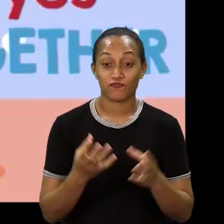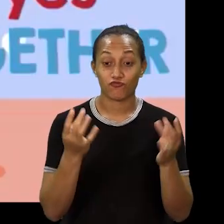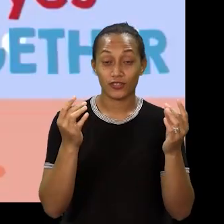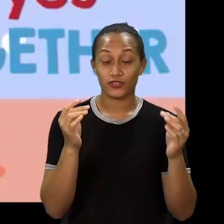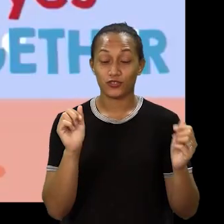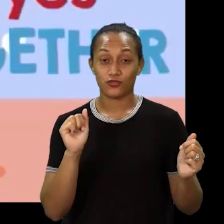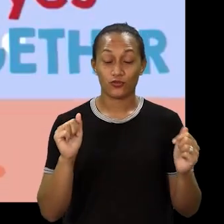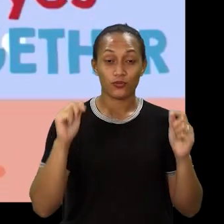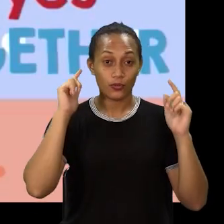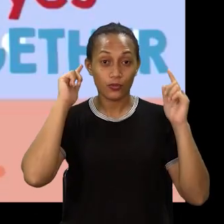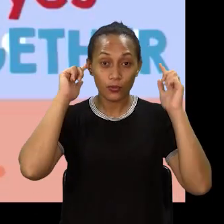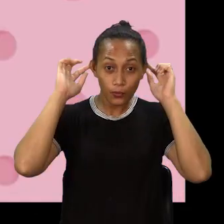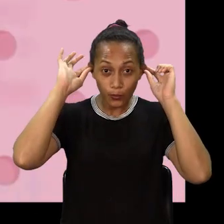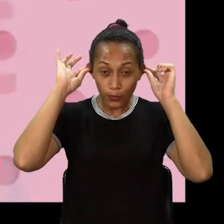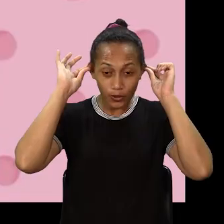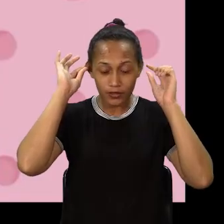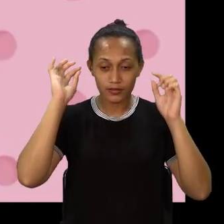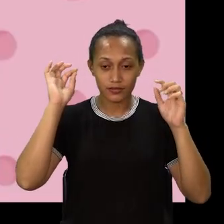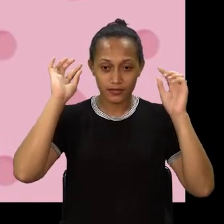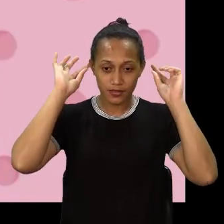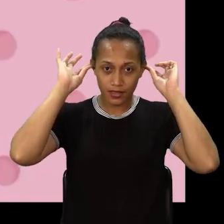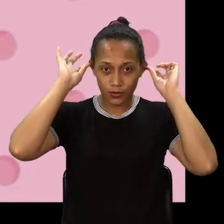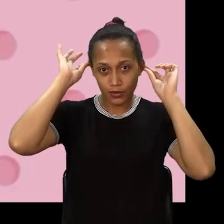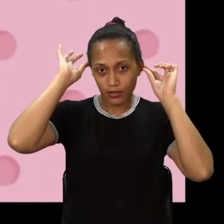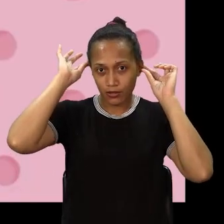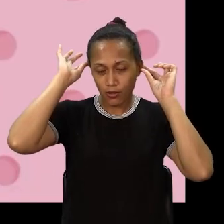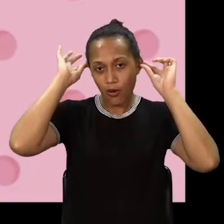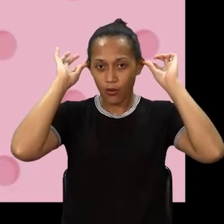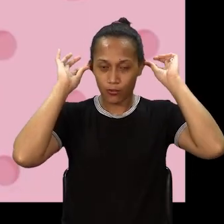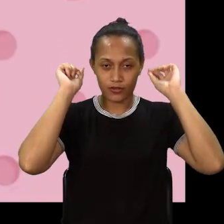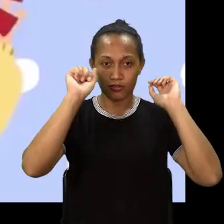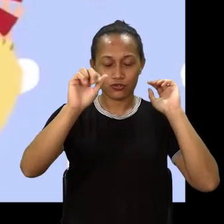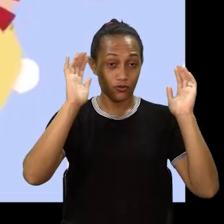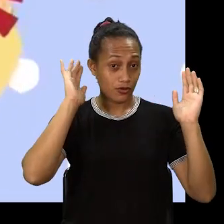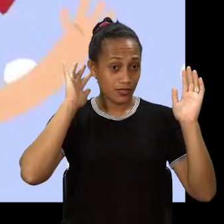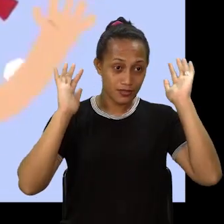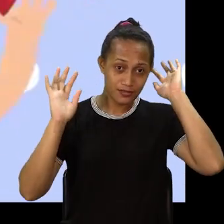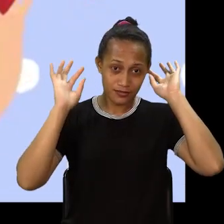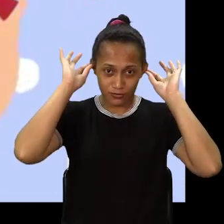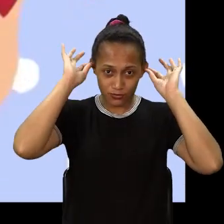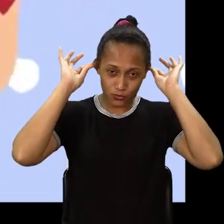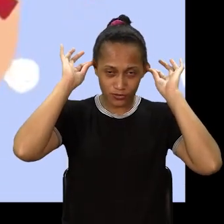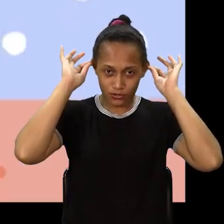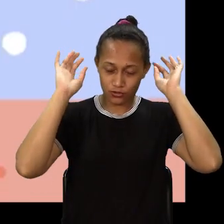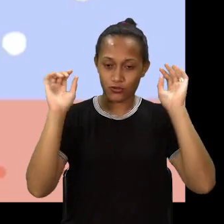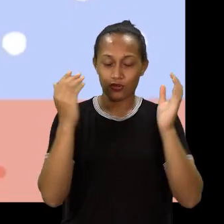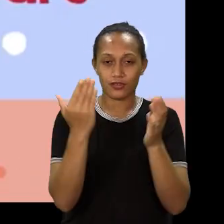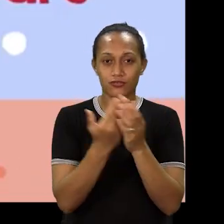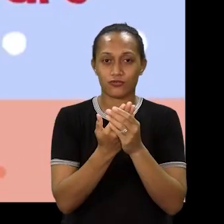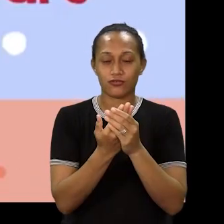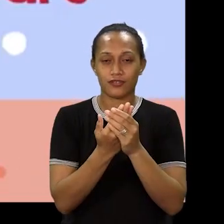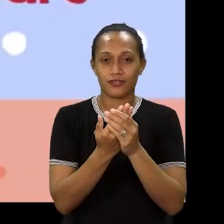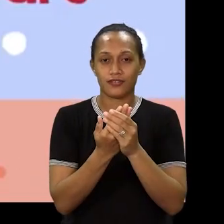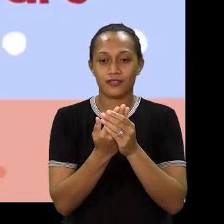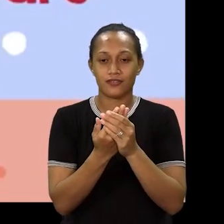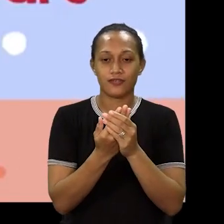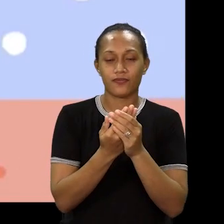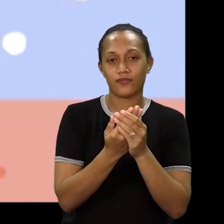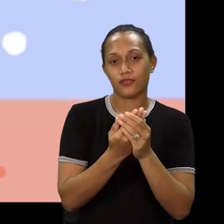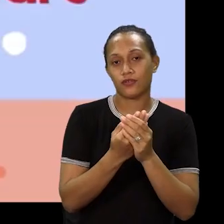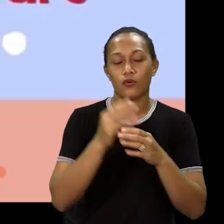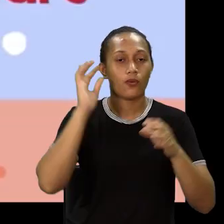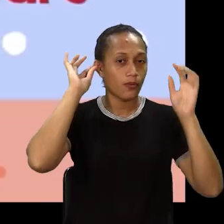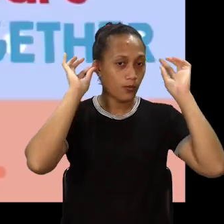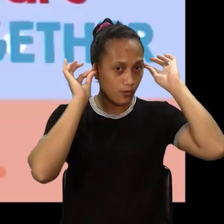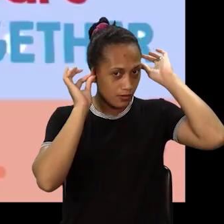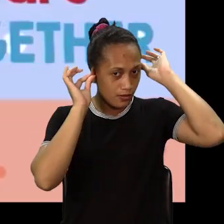together. Get ready to wiggle your ears. Wiggle, wiggle, wiggle your ears.